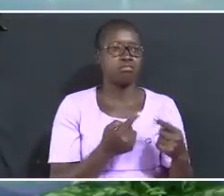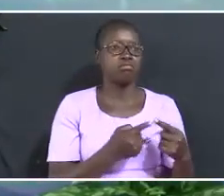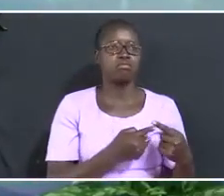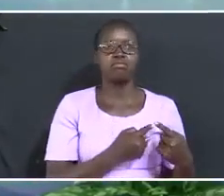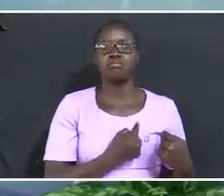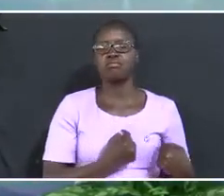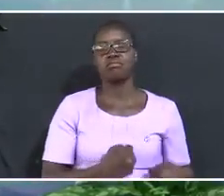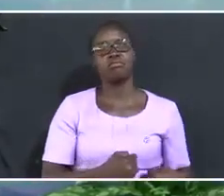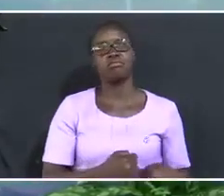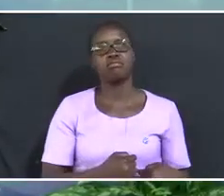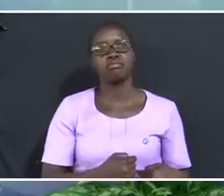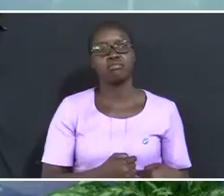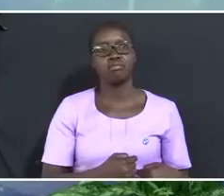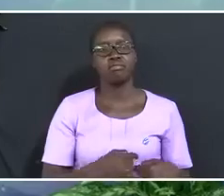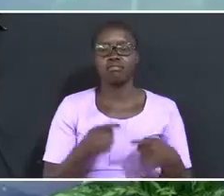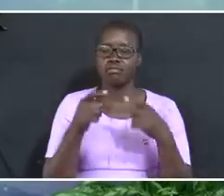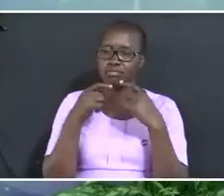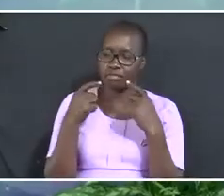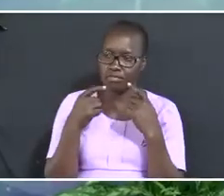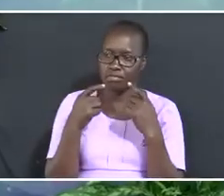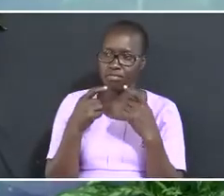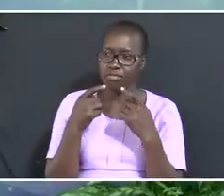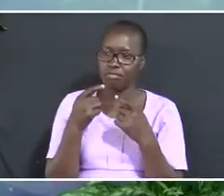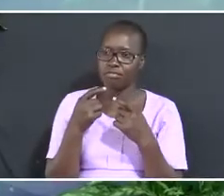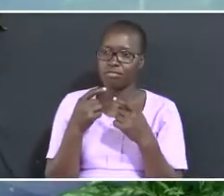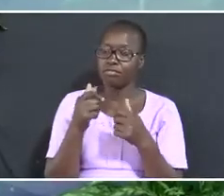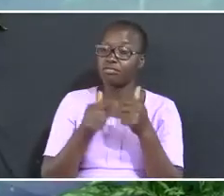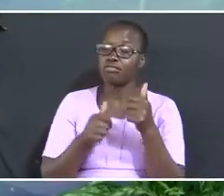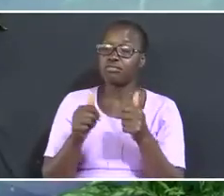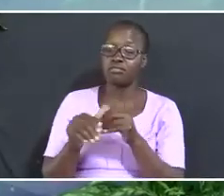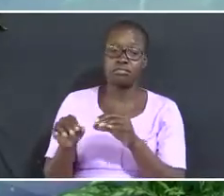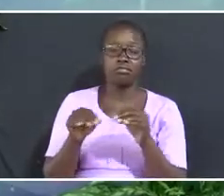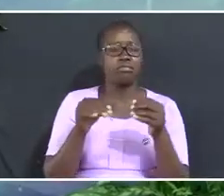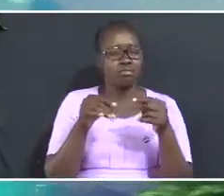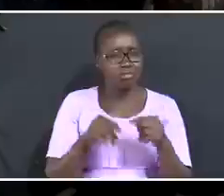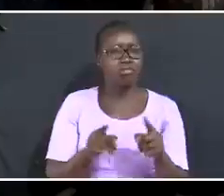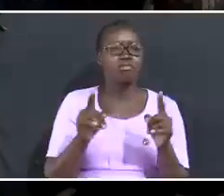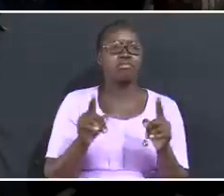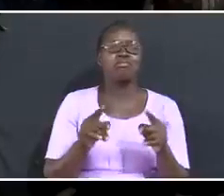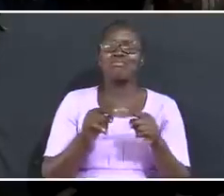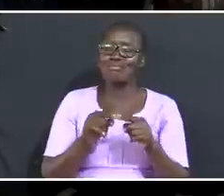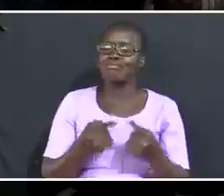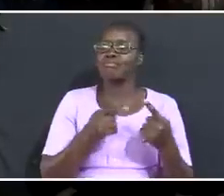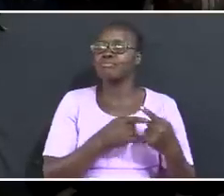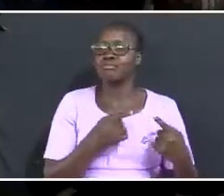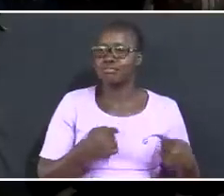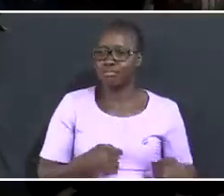heart. The sin into which we put ourselves breaks our heart.